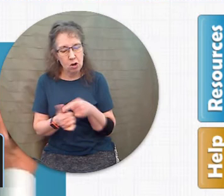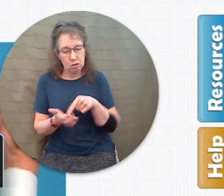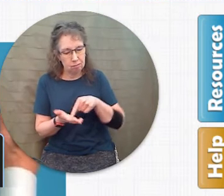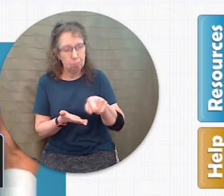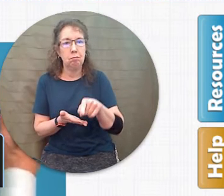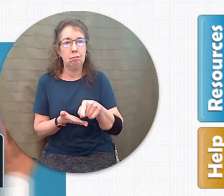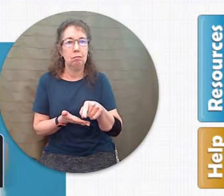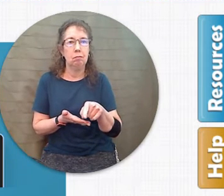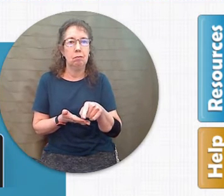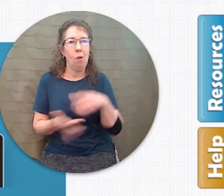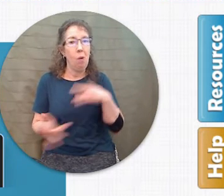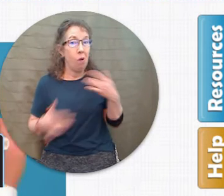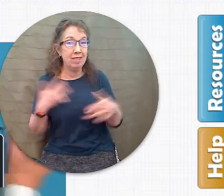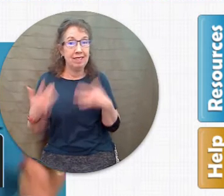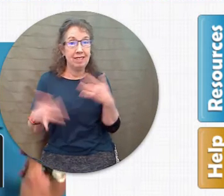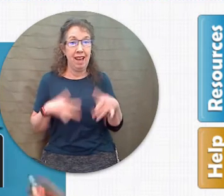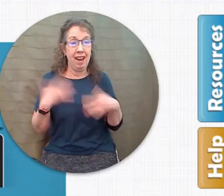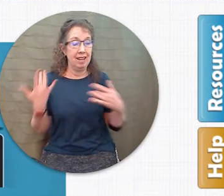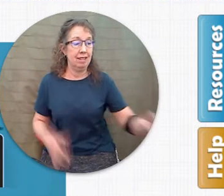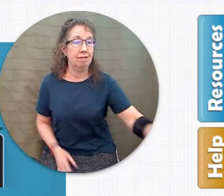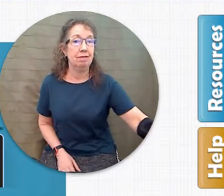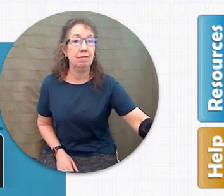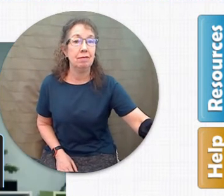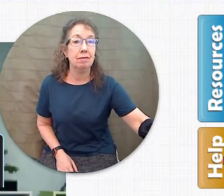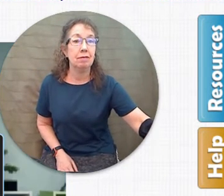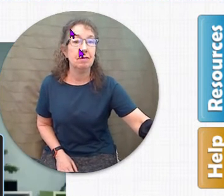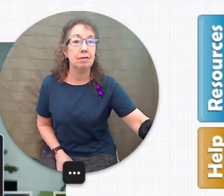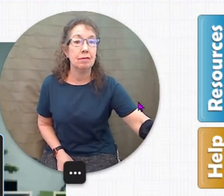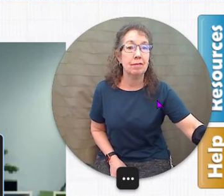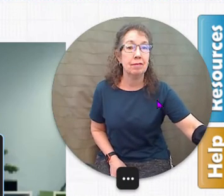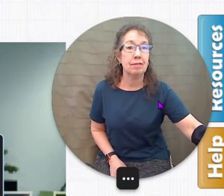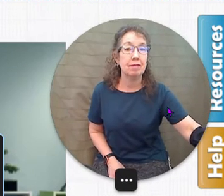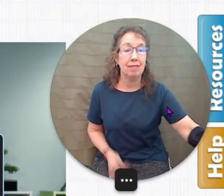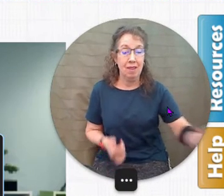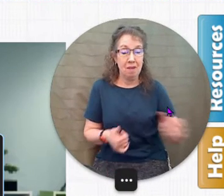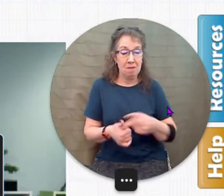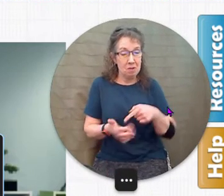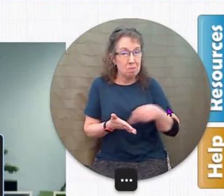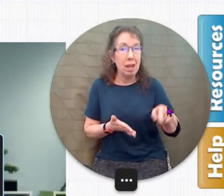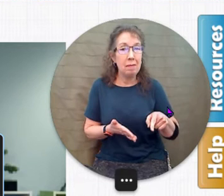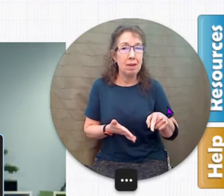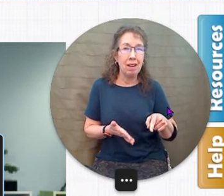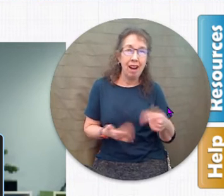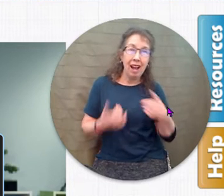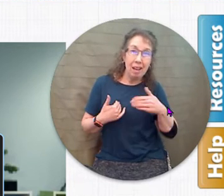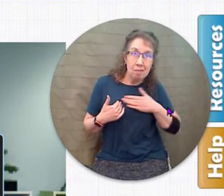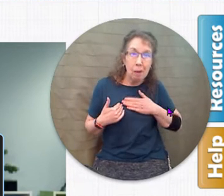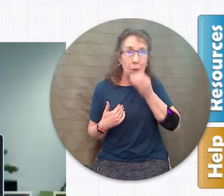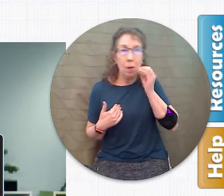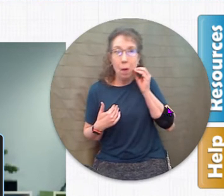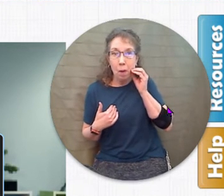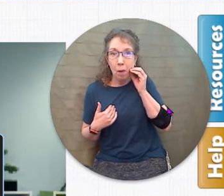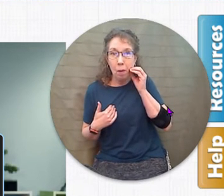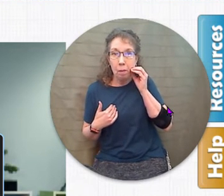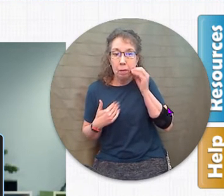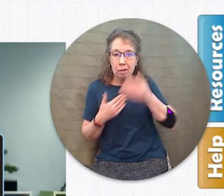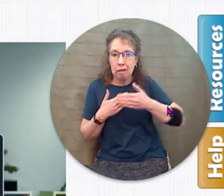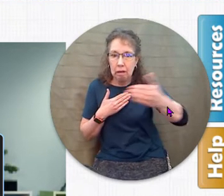it's like so exciting to pay your first payment on your house because you're like, I'm an official homeowner. And then every other time you get the bill in the mail, you're